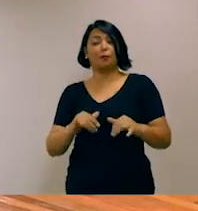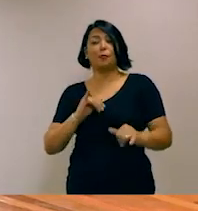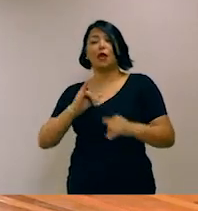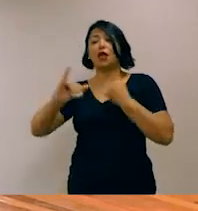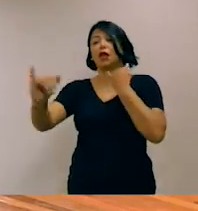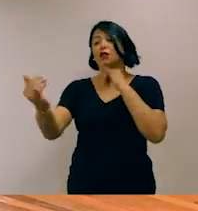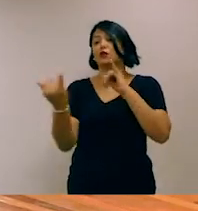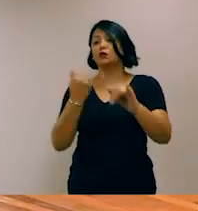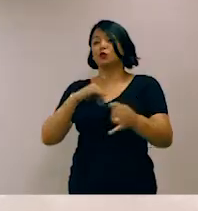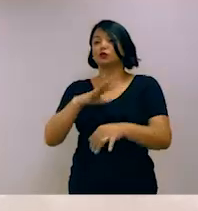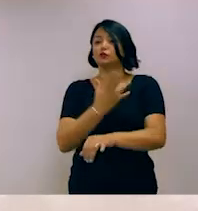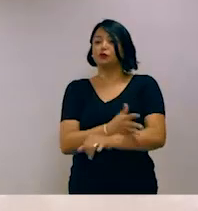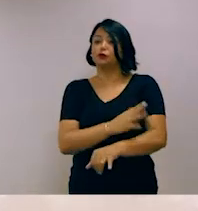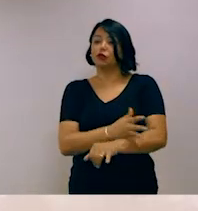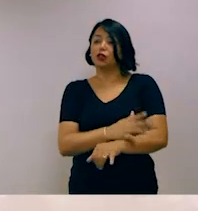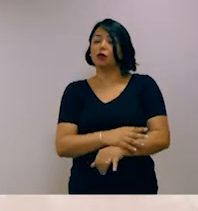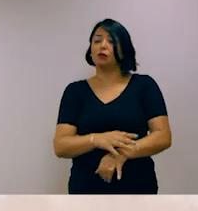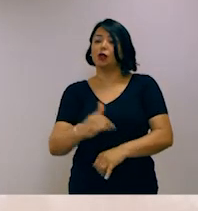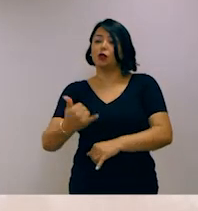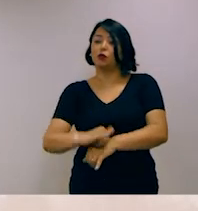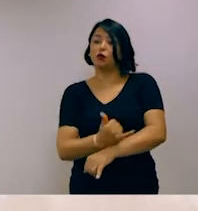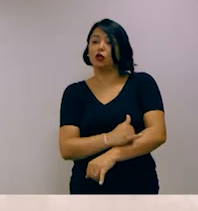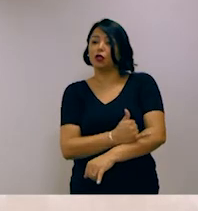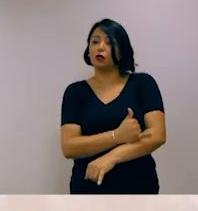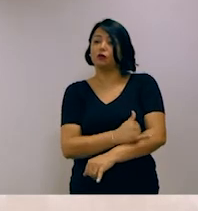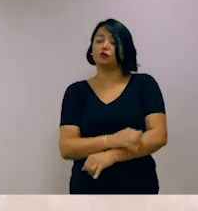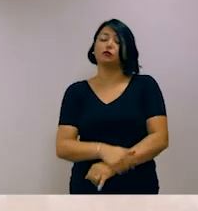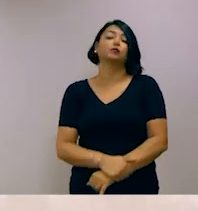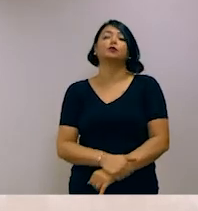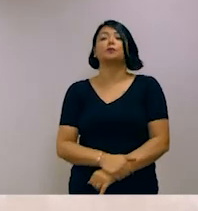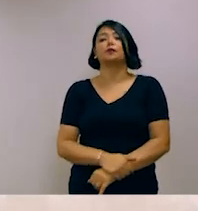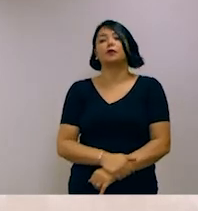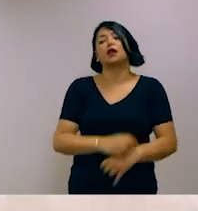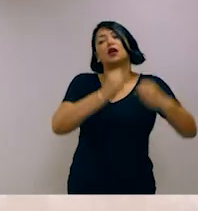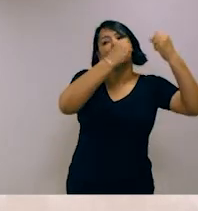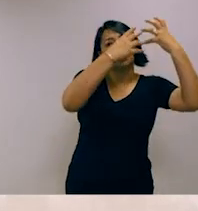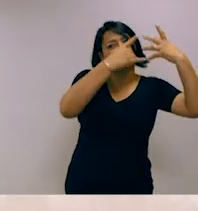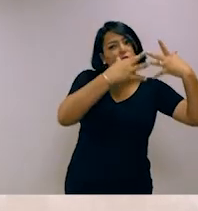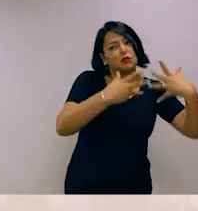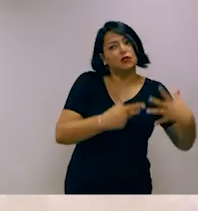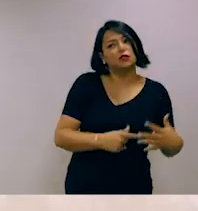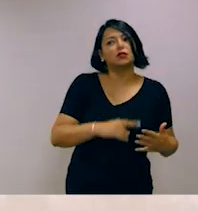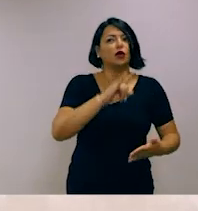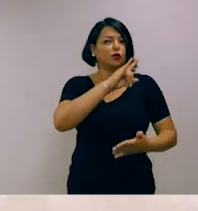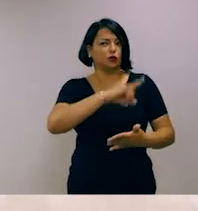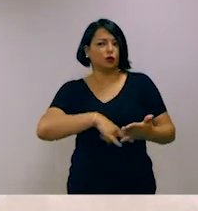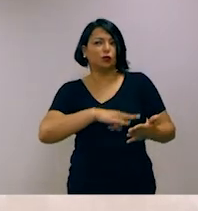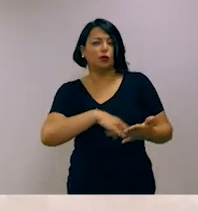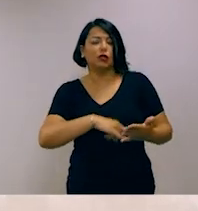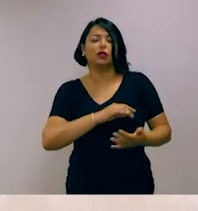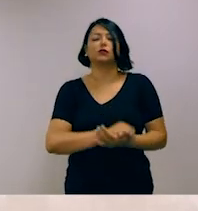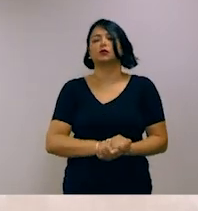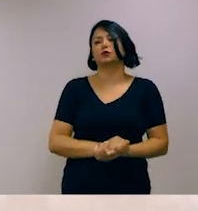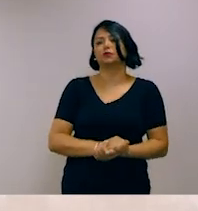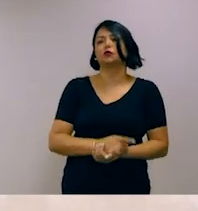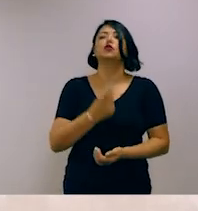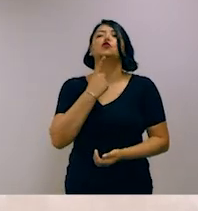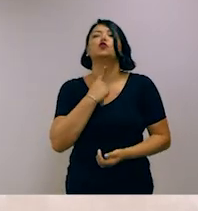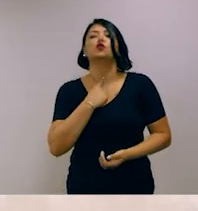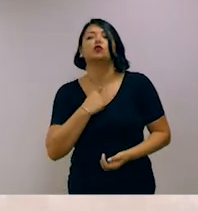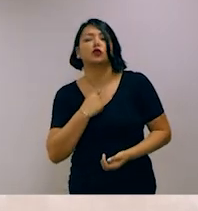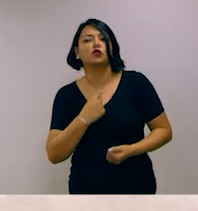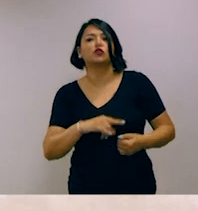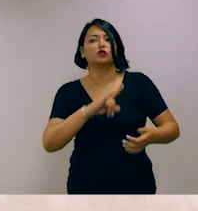that the data that were submitted to the training of the model, the description, the reason for